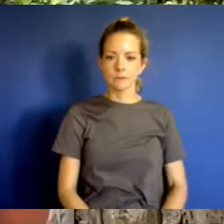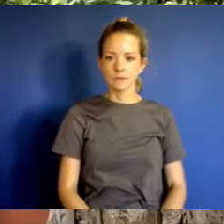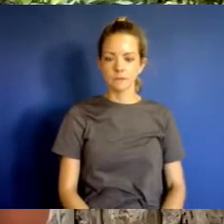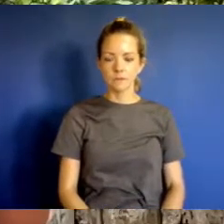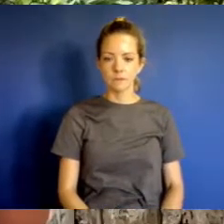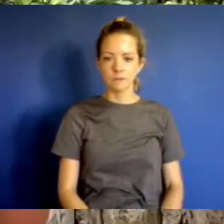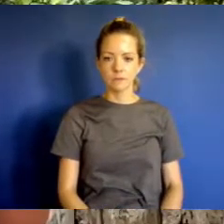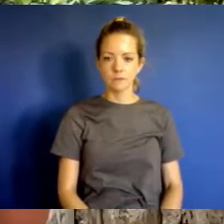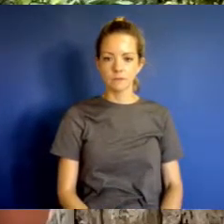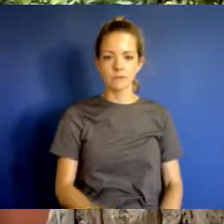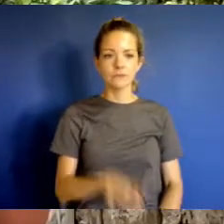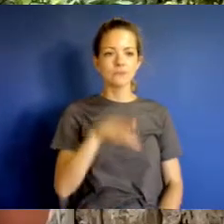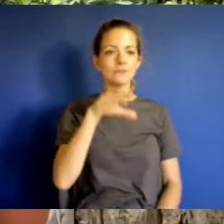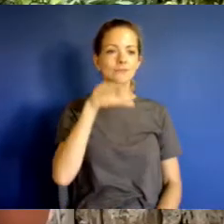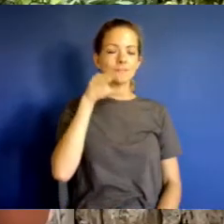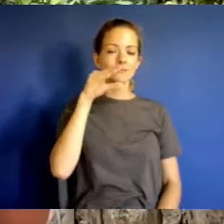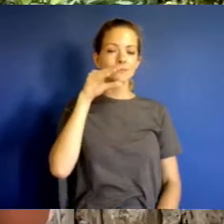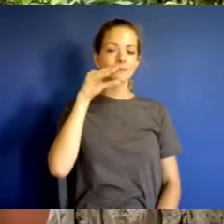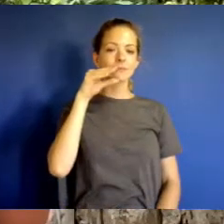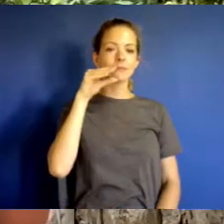Take an inhale.